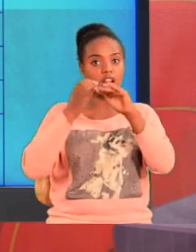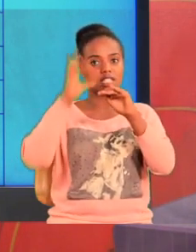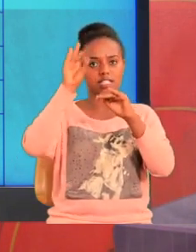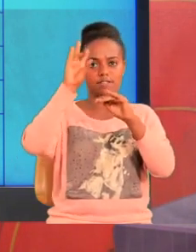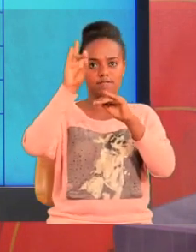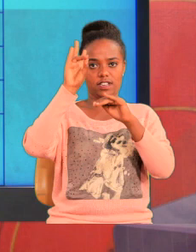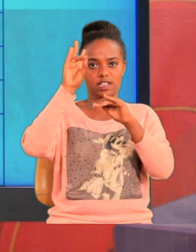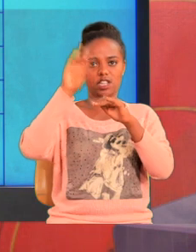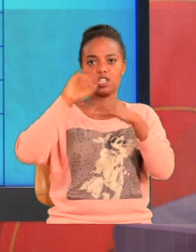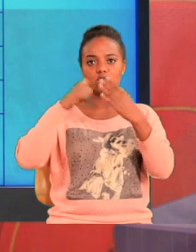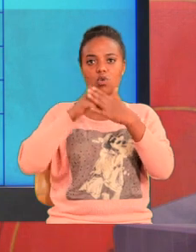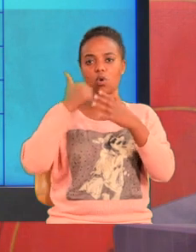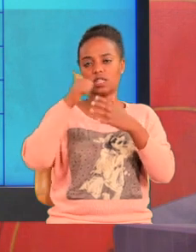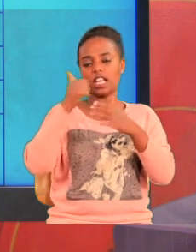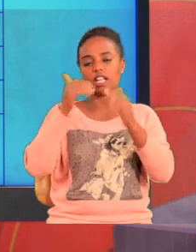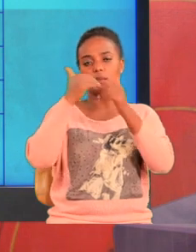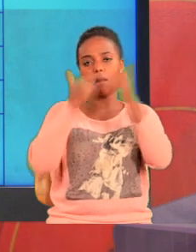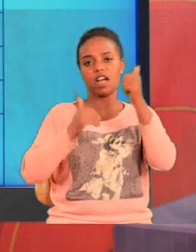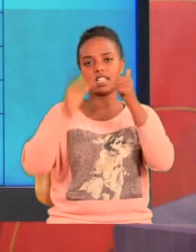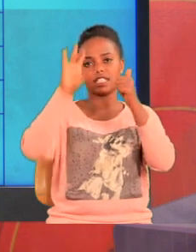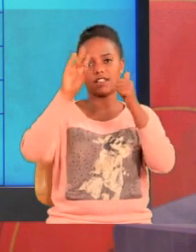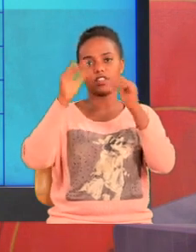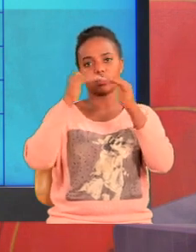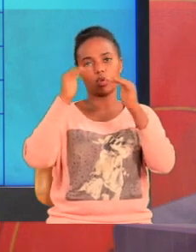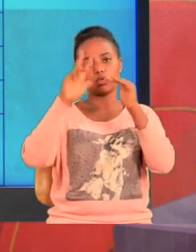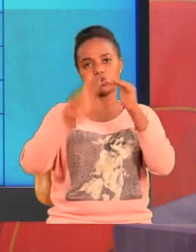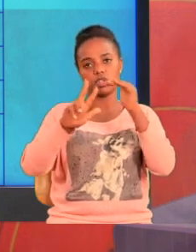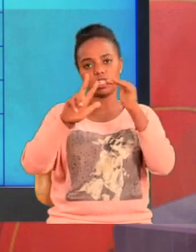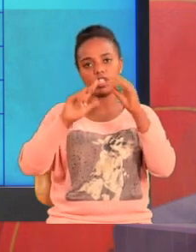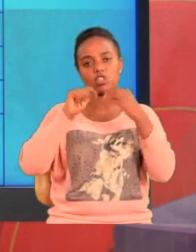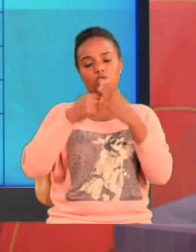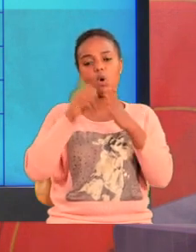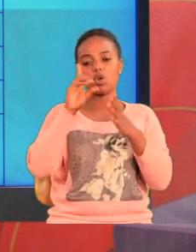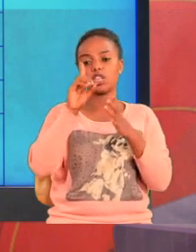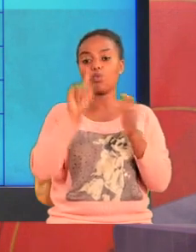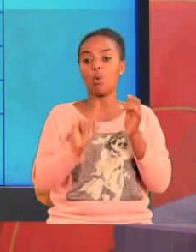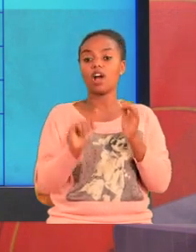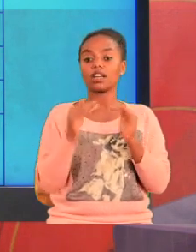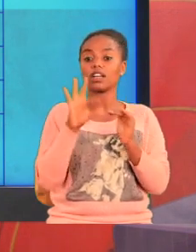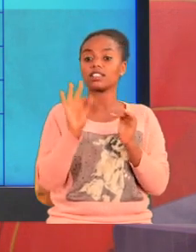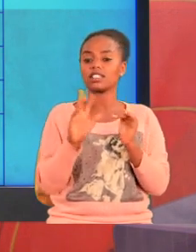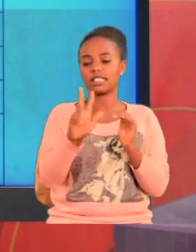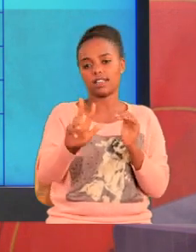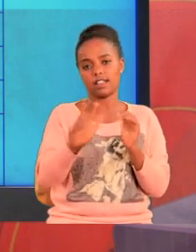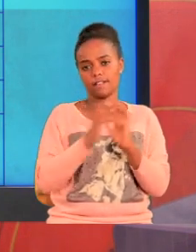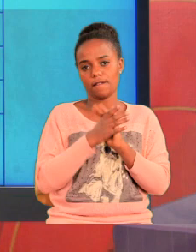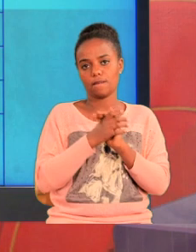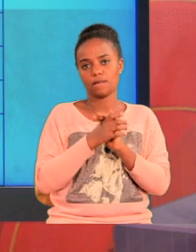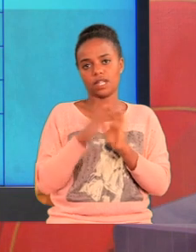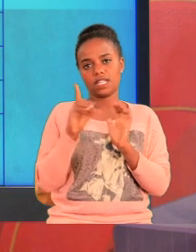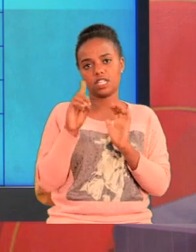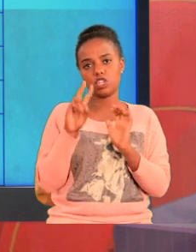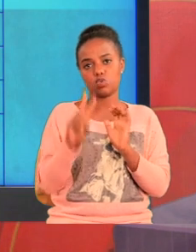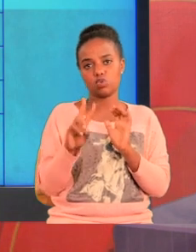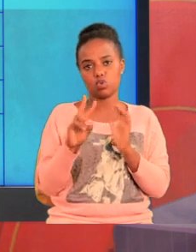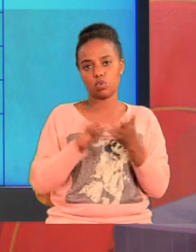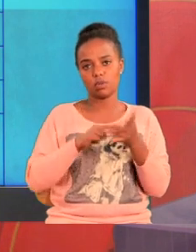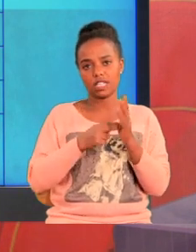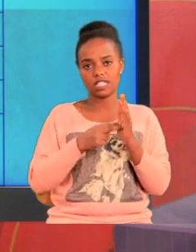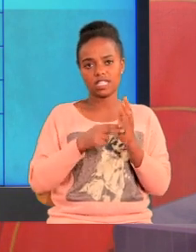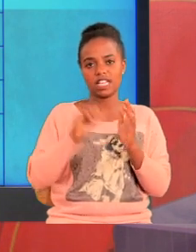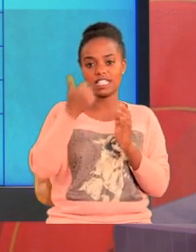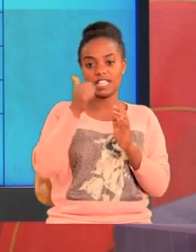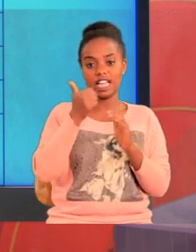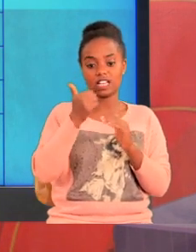7. So 10 minus 7, it is 3. D1 is 3. And D2 is simply the difference between 10 and